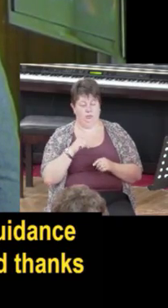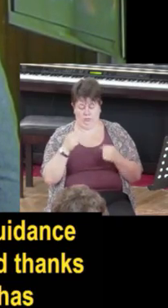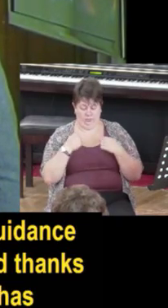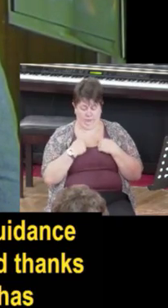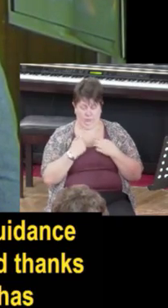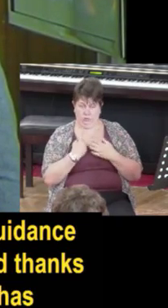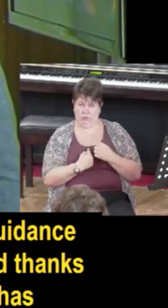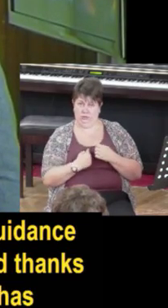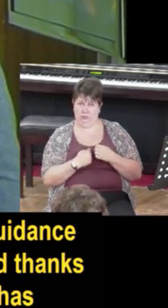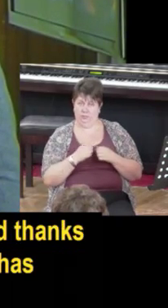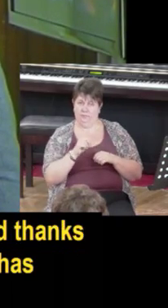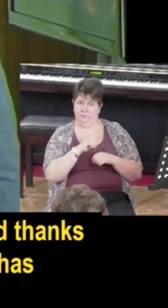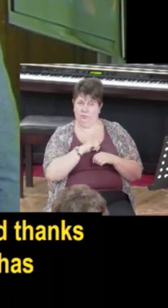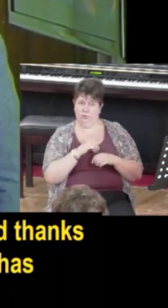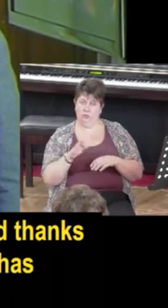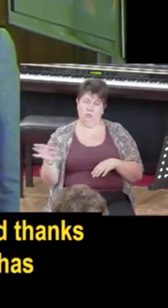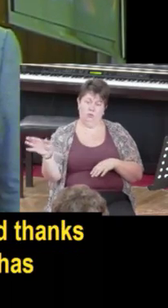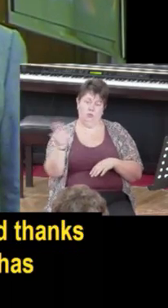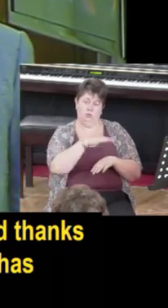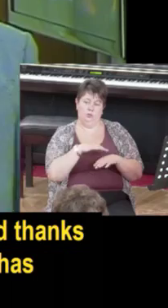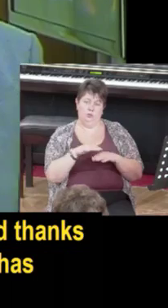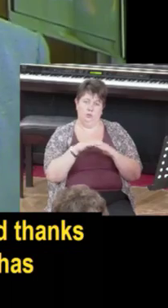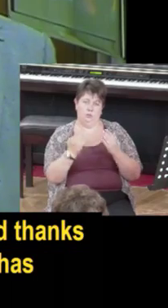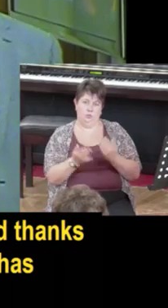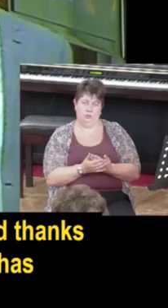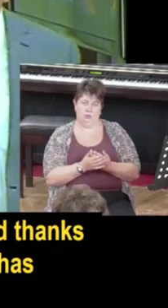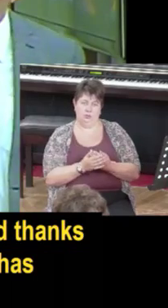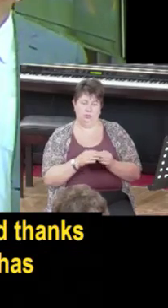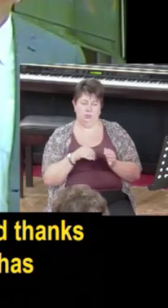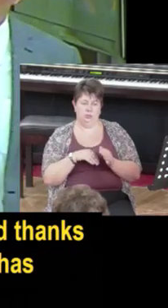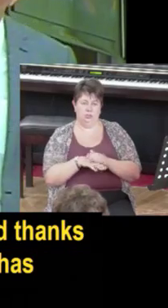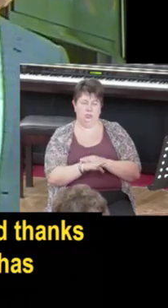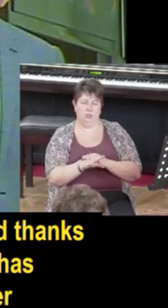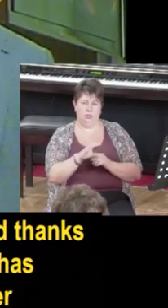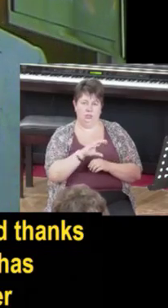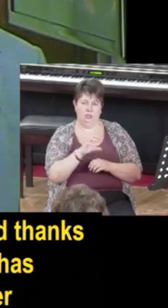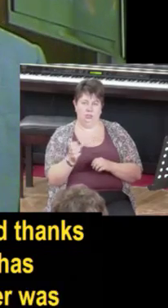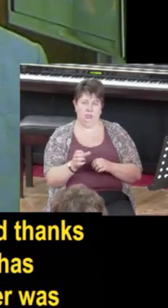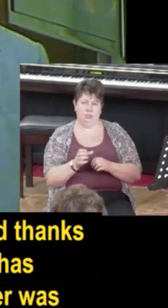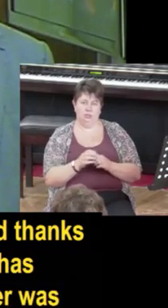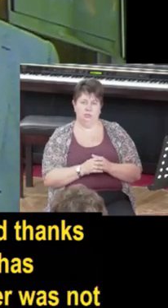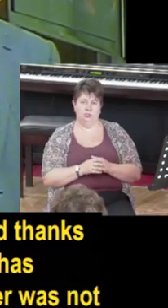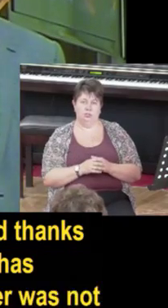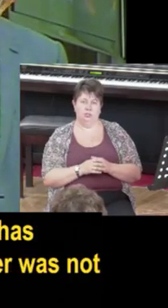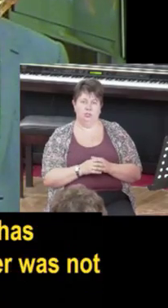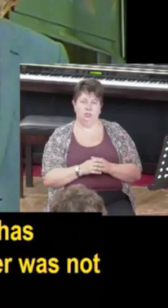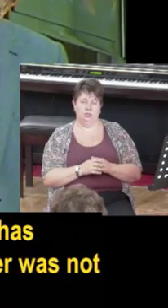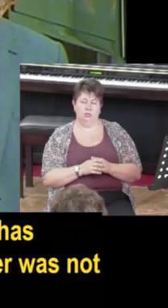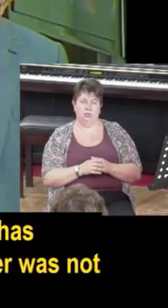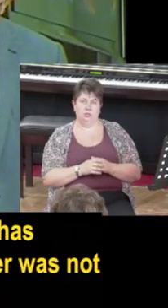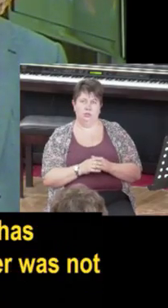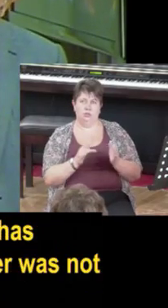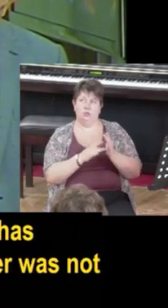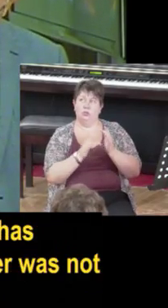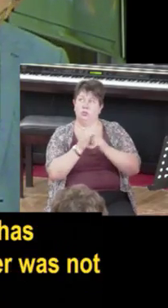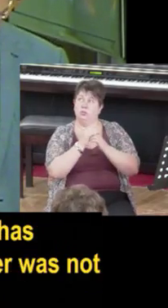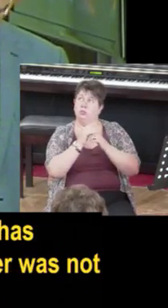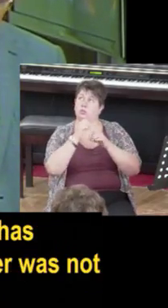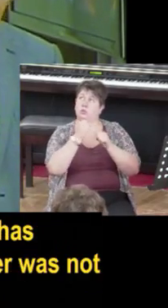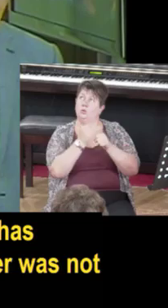world to live. In Christ, God holds out to the world